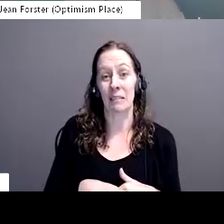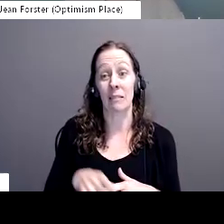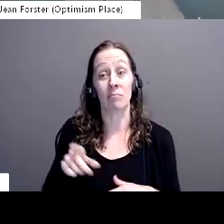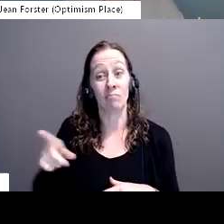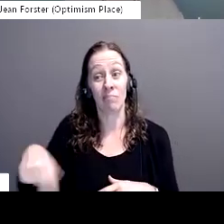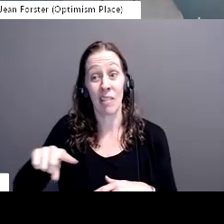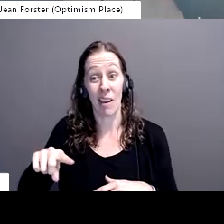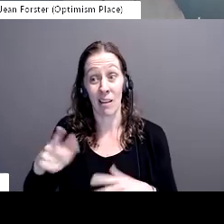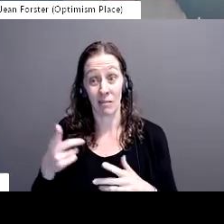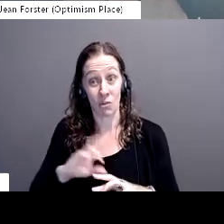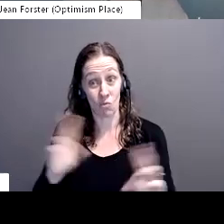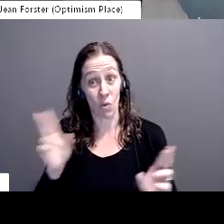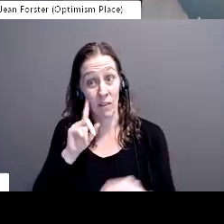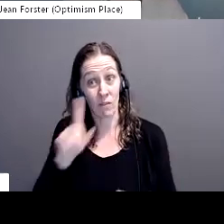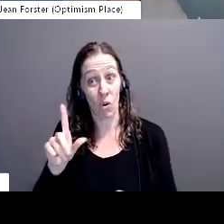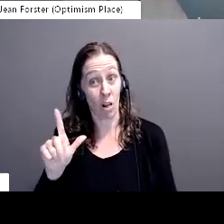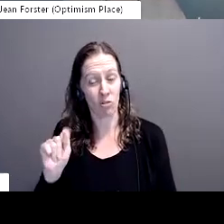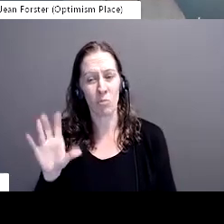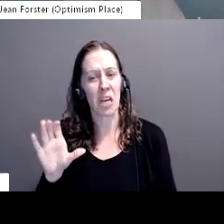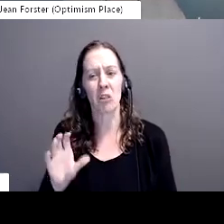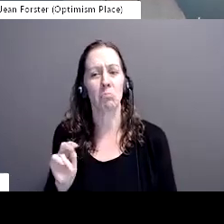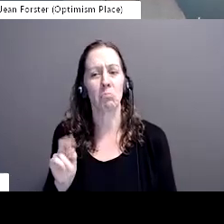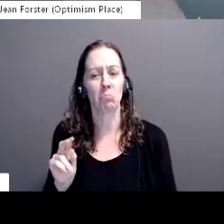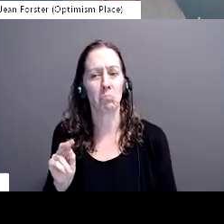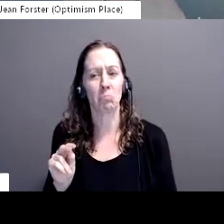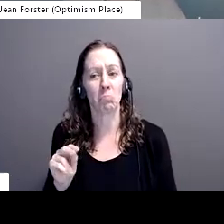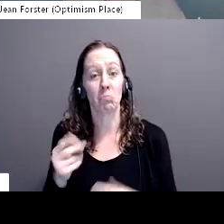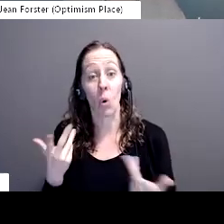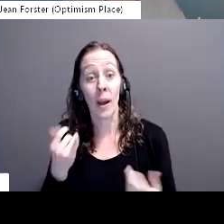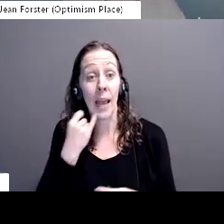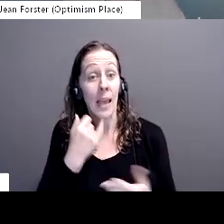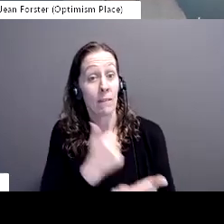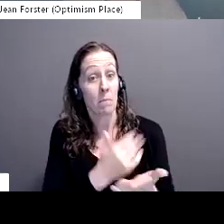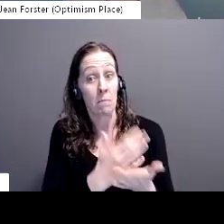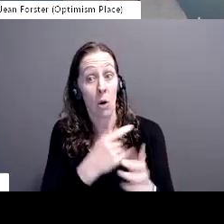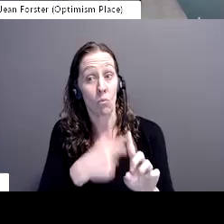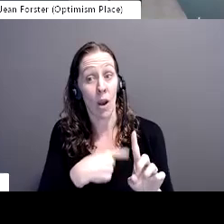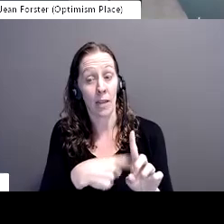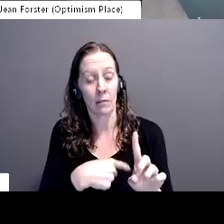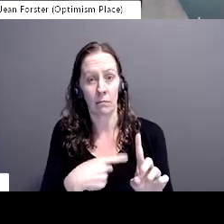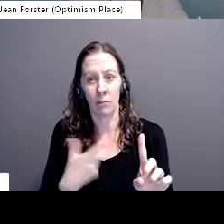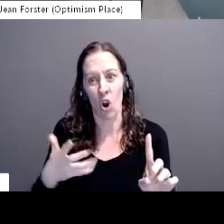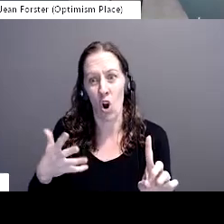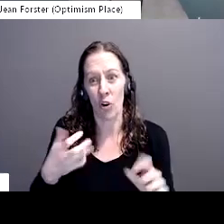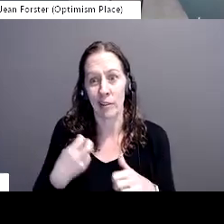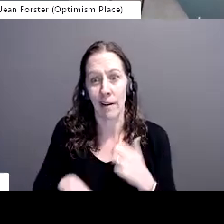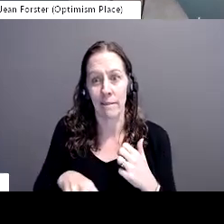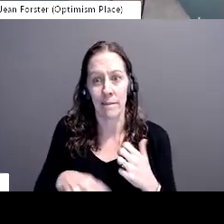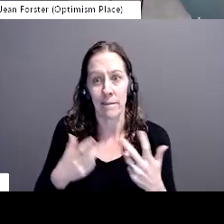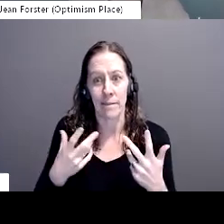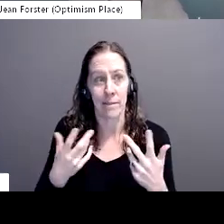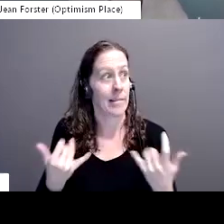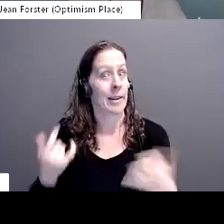are not yet ready for long-term care. And things like renting an apartment, we already know it's difficult,